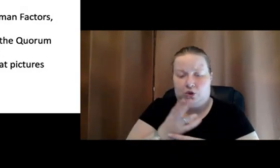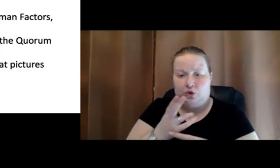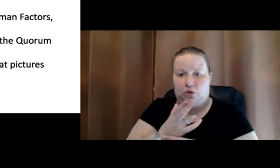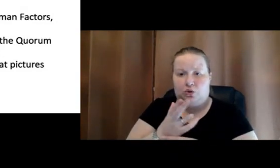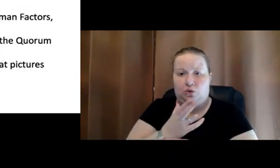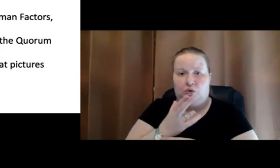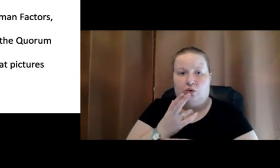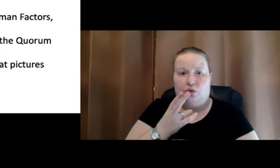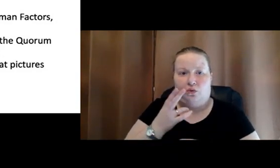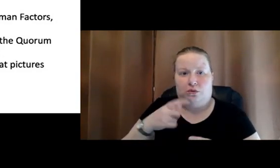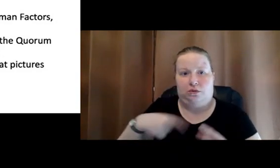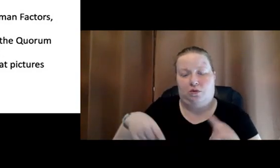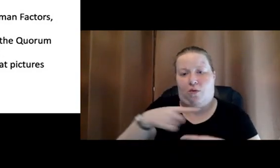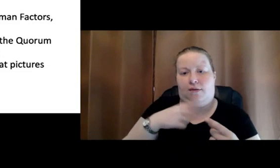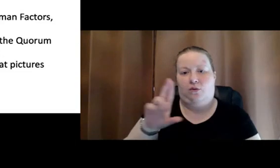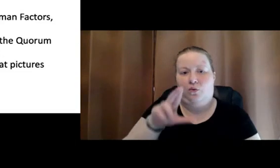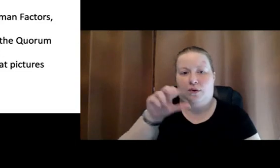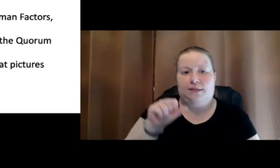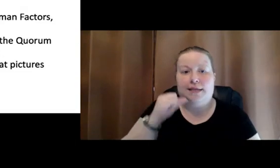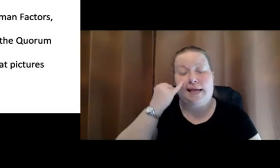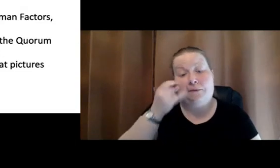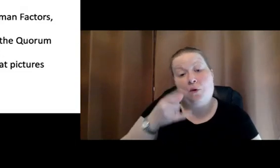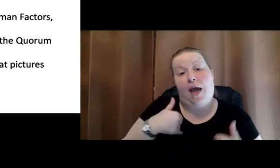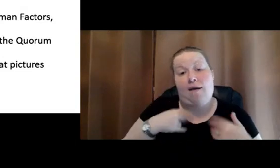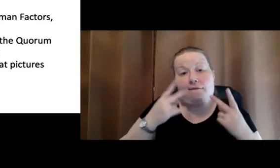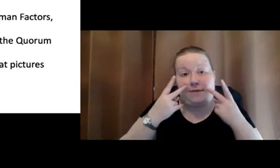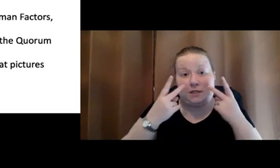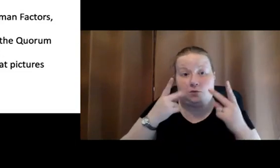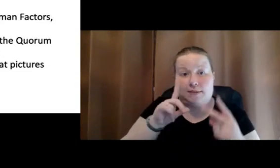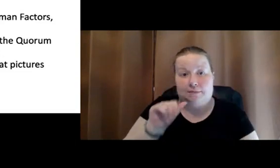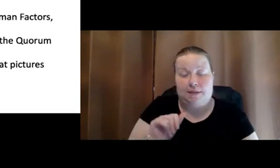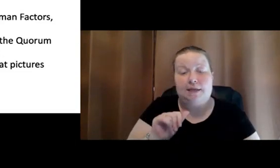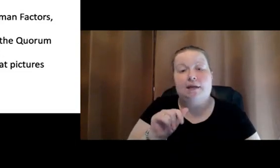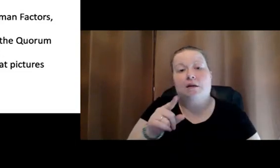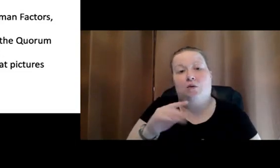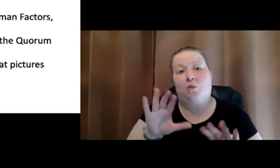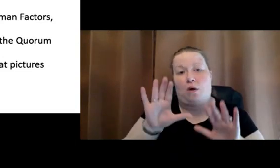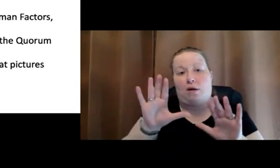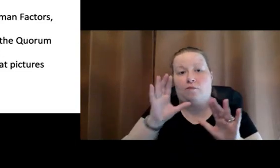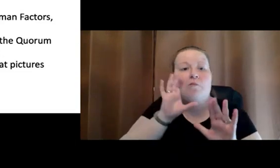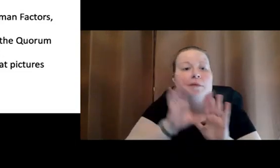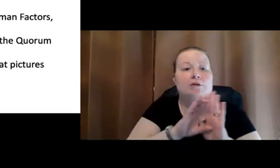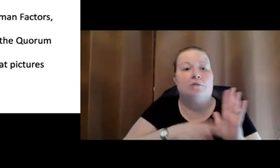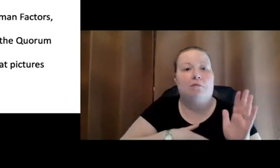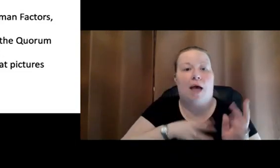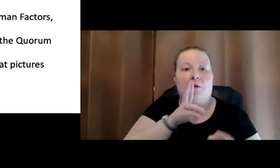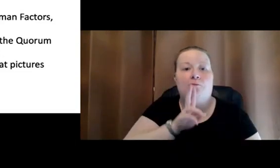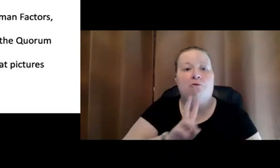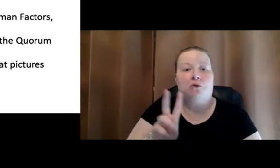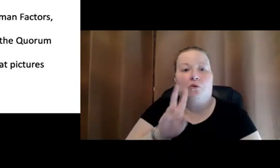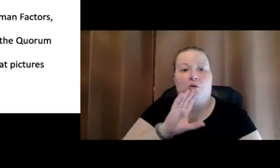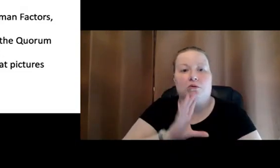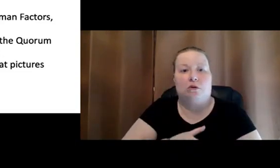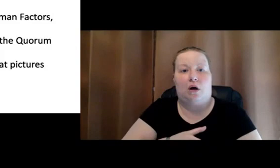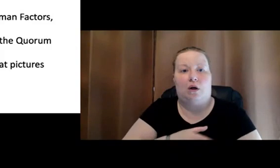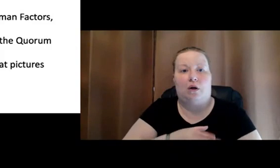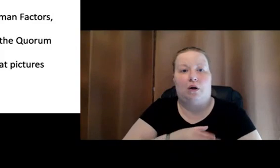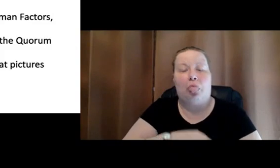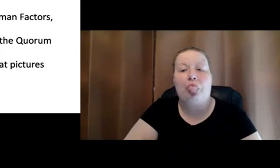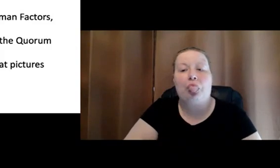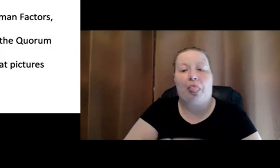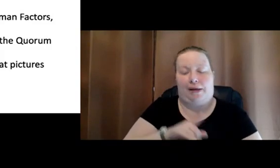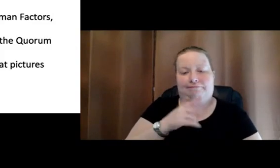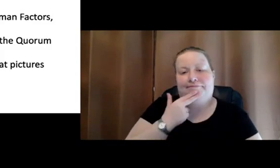see the picture because you have a visual disability, there's a wonderful picture of my 2-year-old daughter who's sticking out her tongue. It is quite adorable.